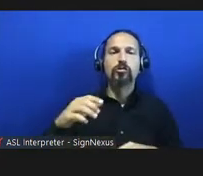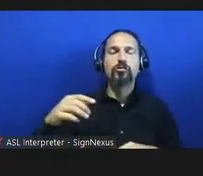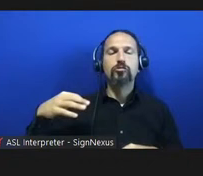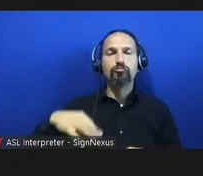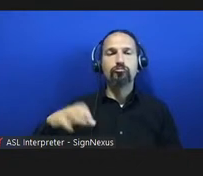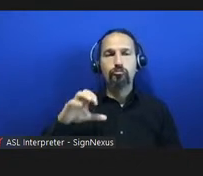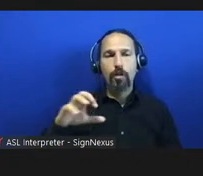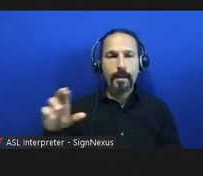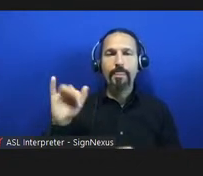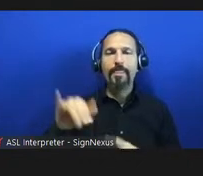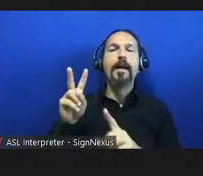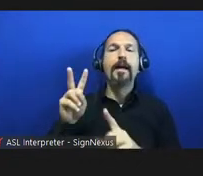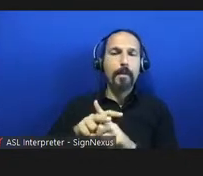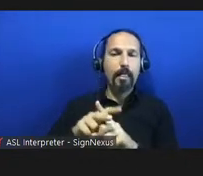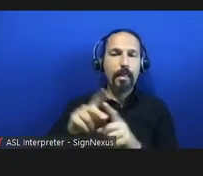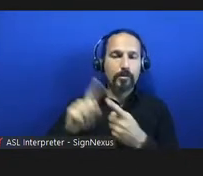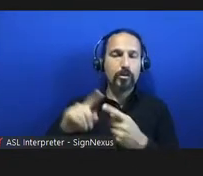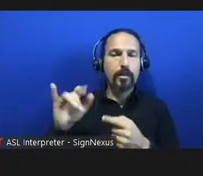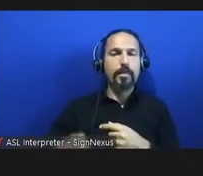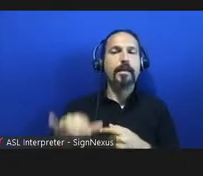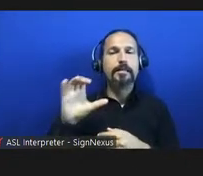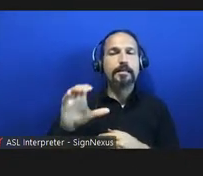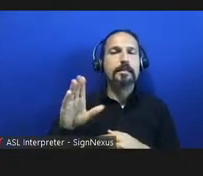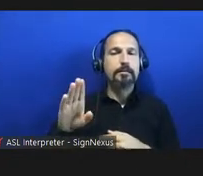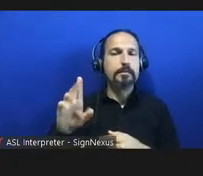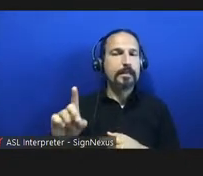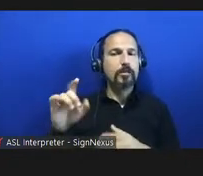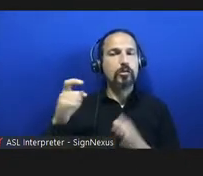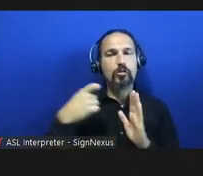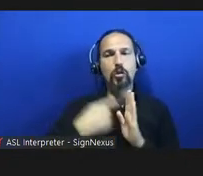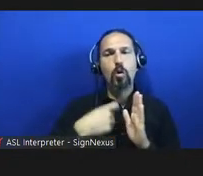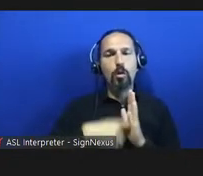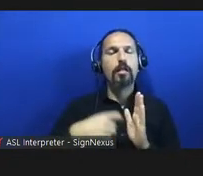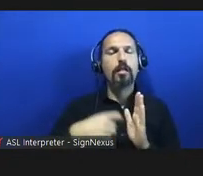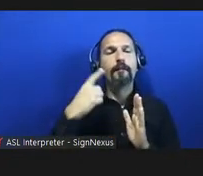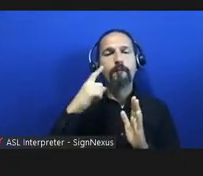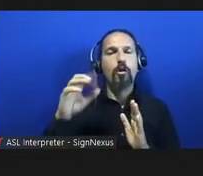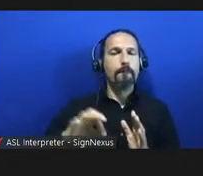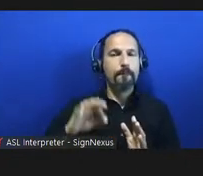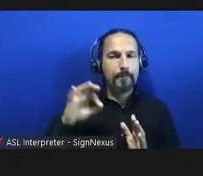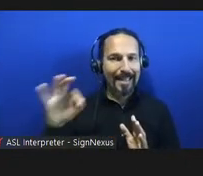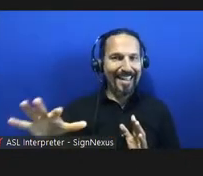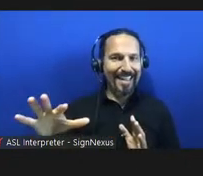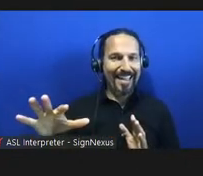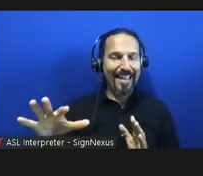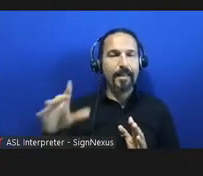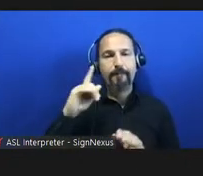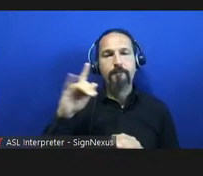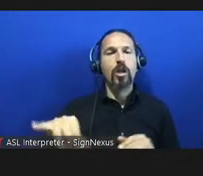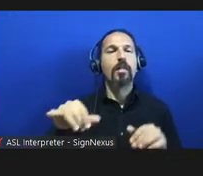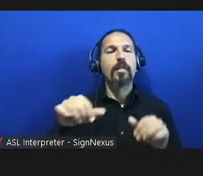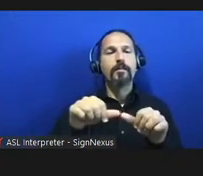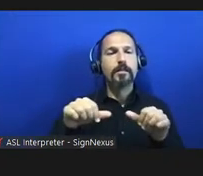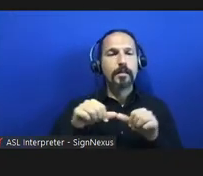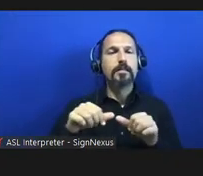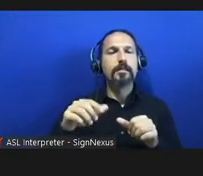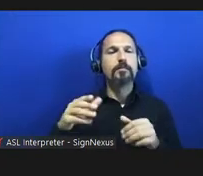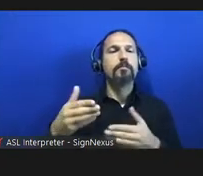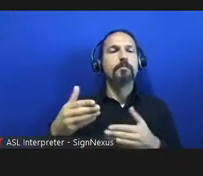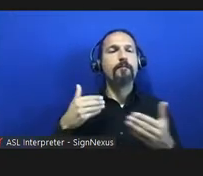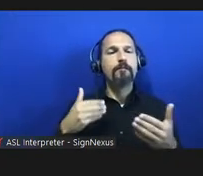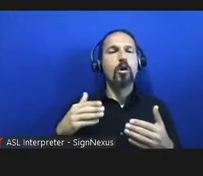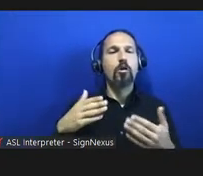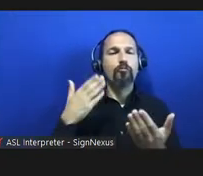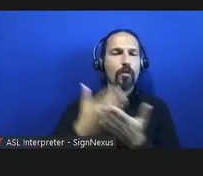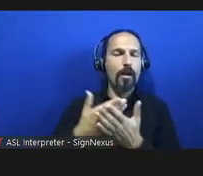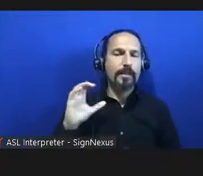are credits that would be applied toward the central business district toll for tolls paid at facilities prior to entering the